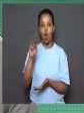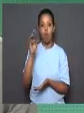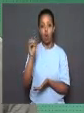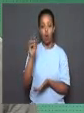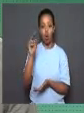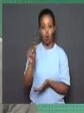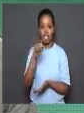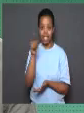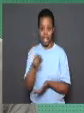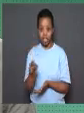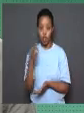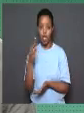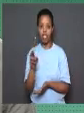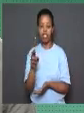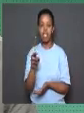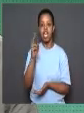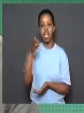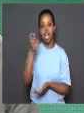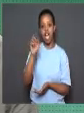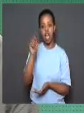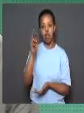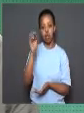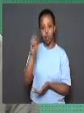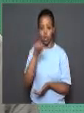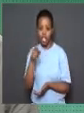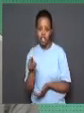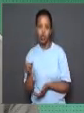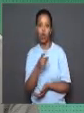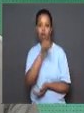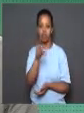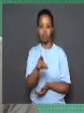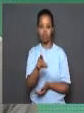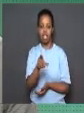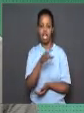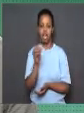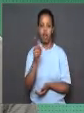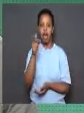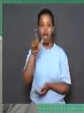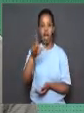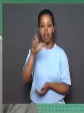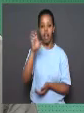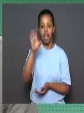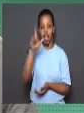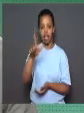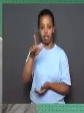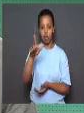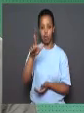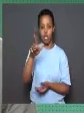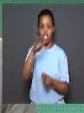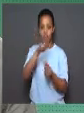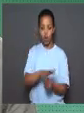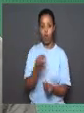or heterozygous? Will its alleles be largely dominant